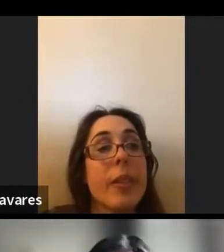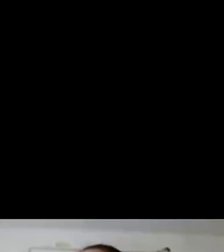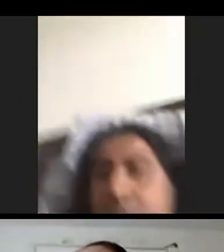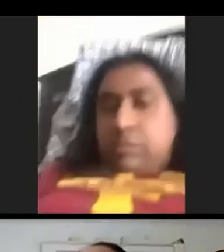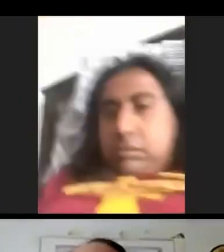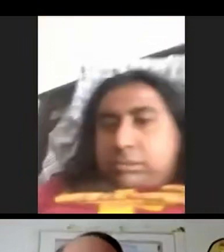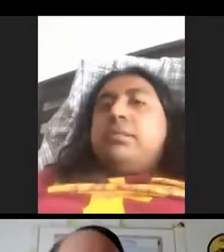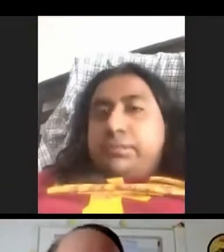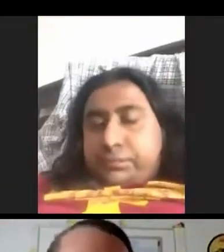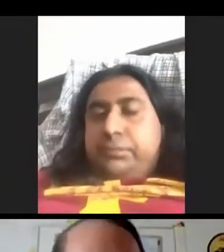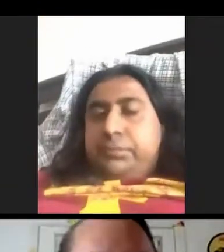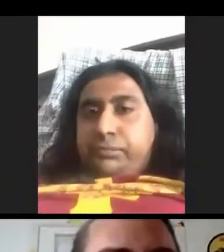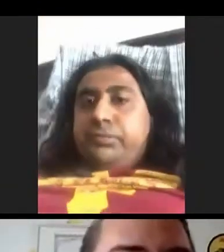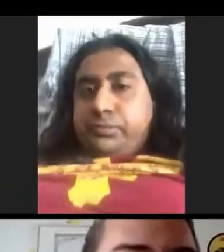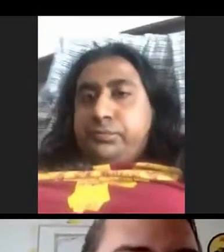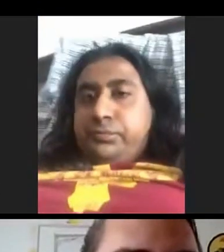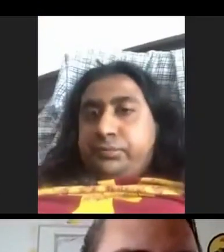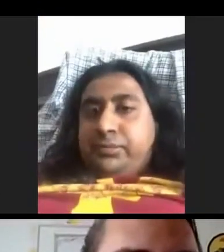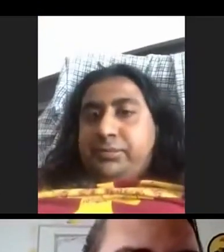hospital, right?